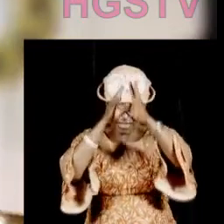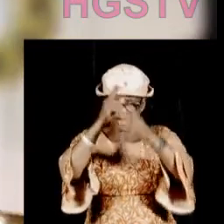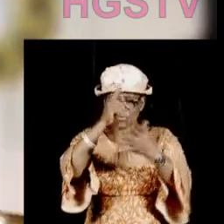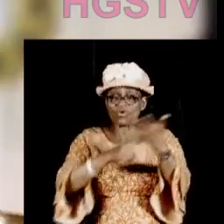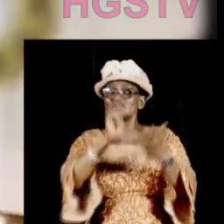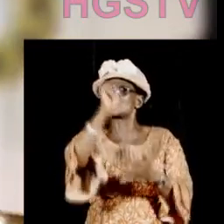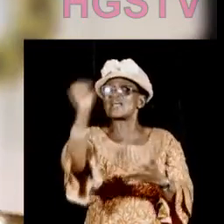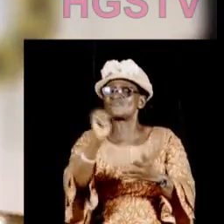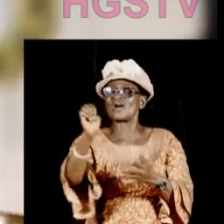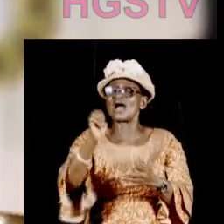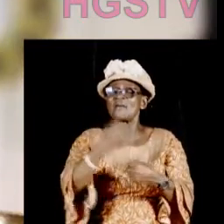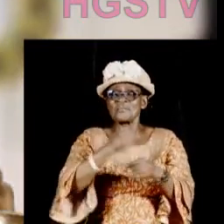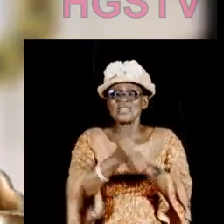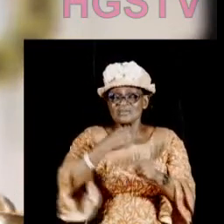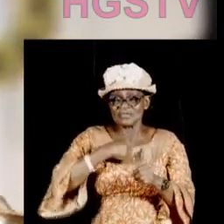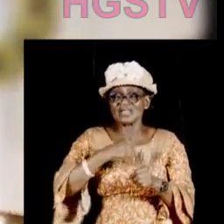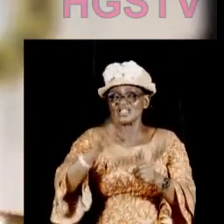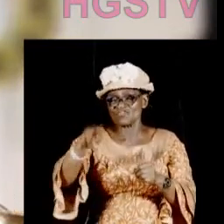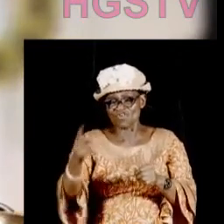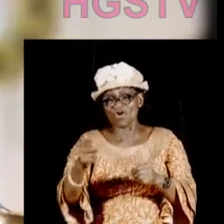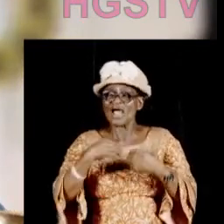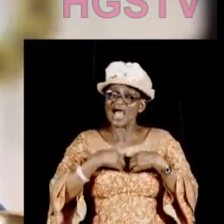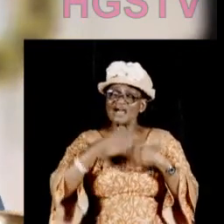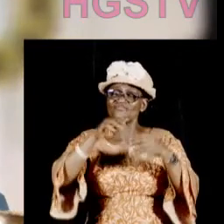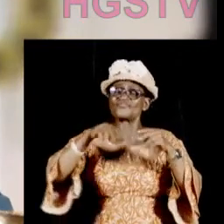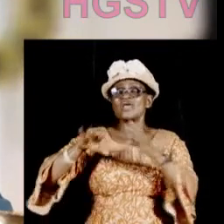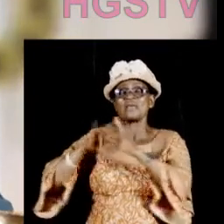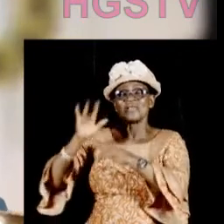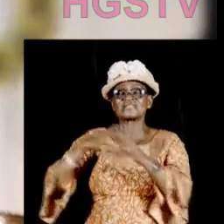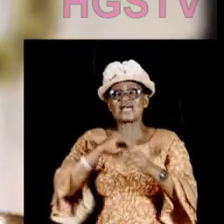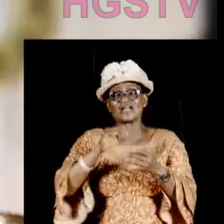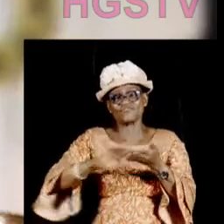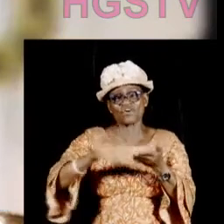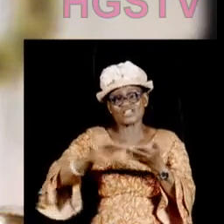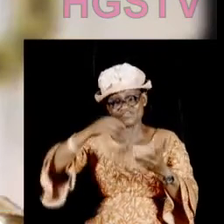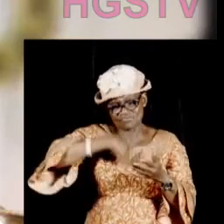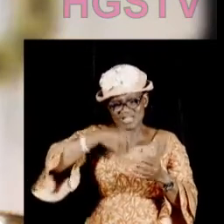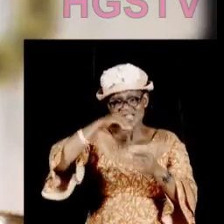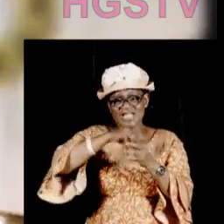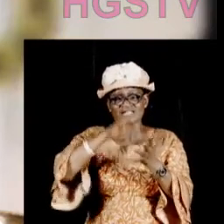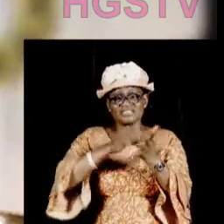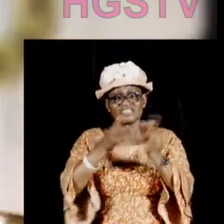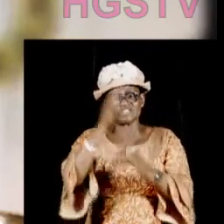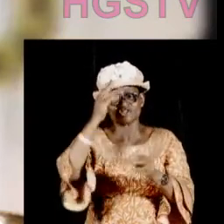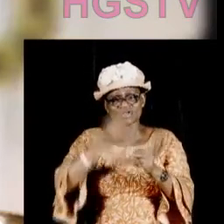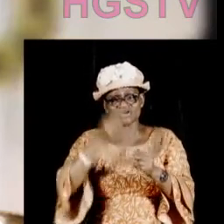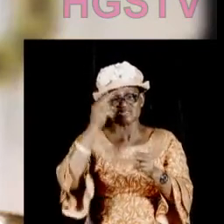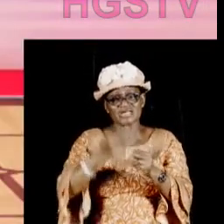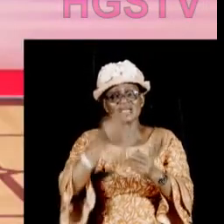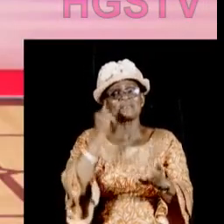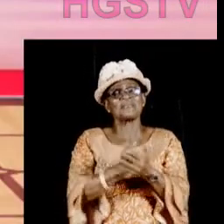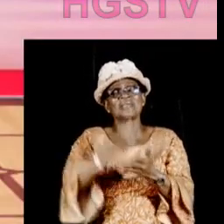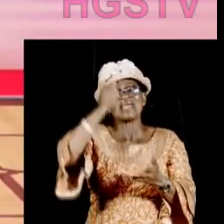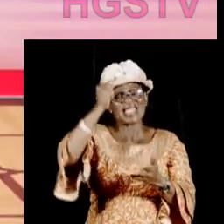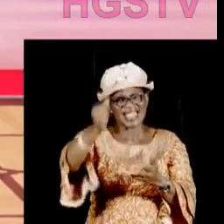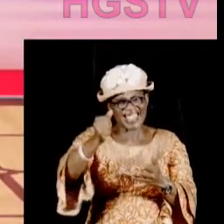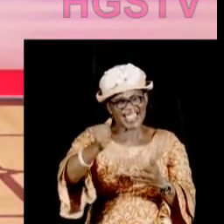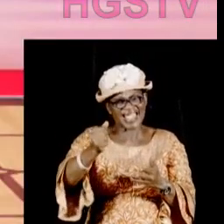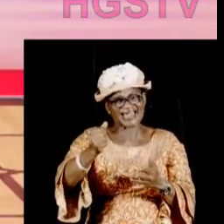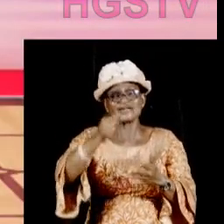fall, have mercy and forgive me in Jesus' name. Whatever has caused me to fall, have mercy and forgive me in Jesus'